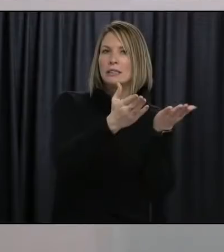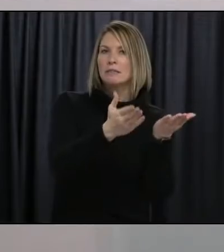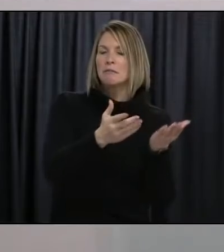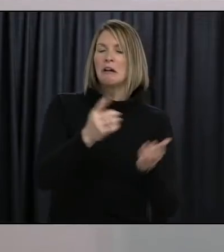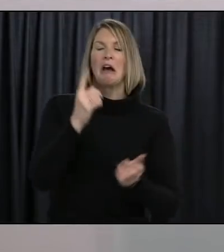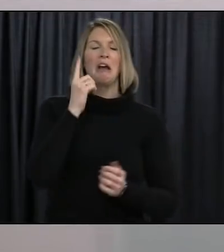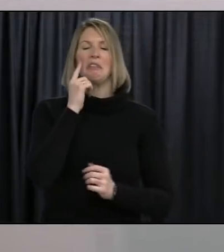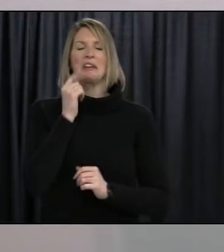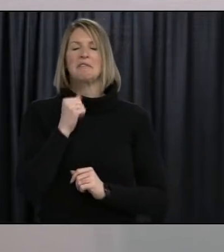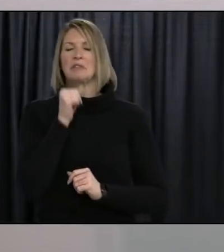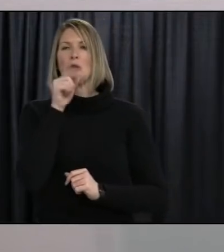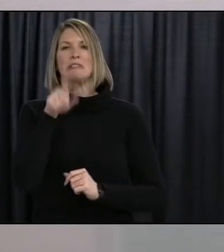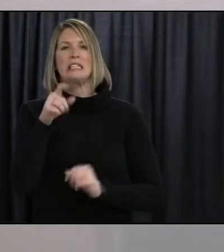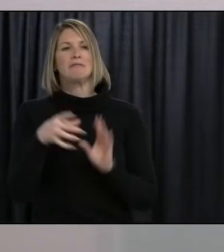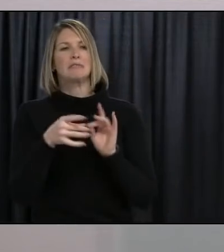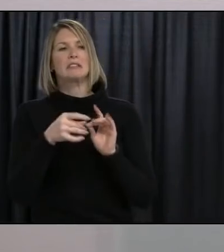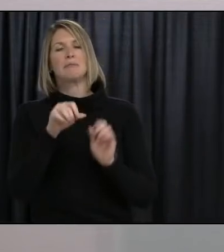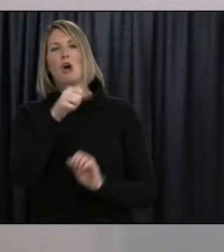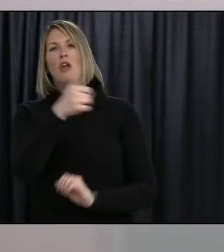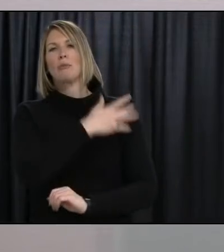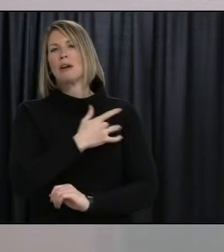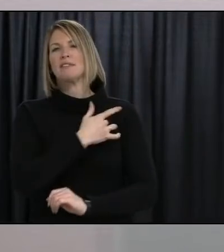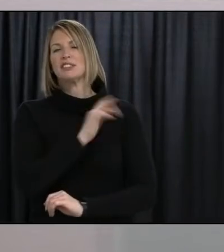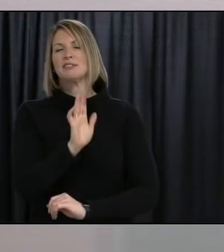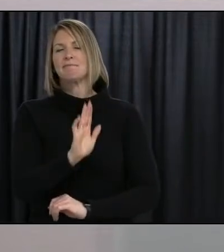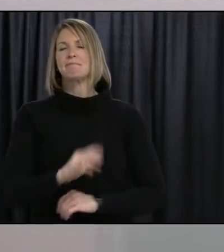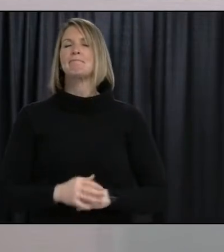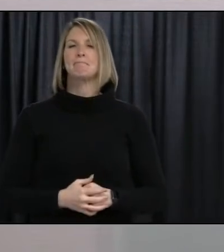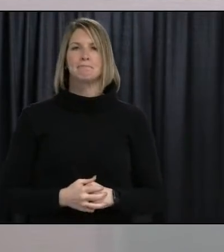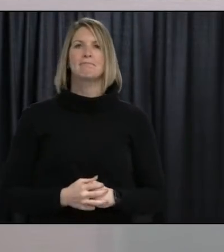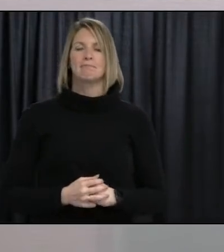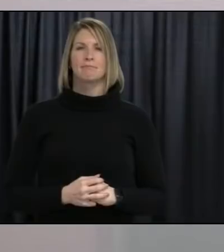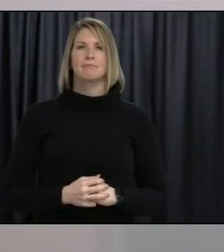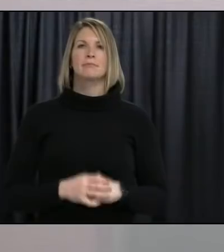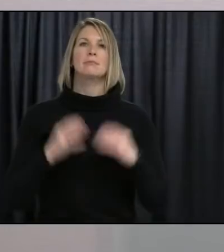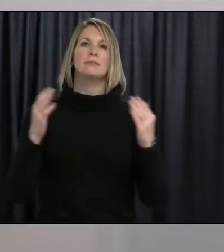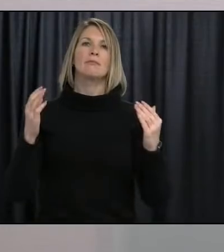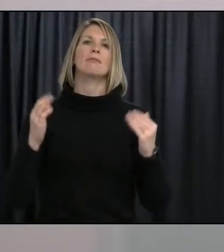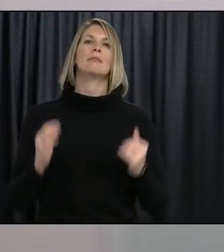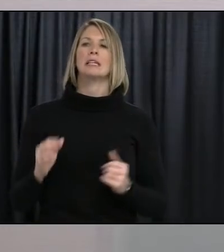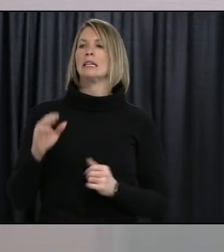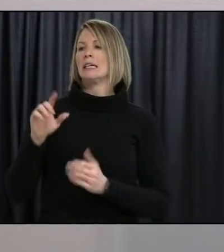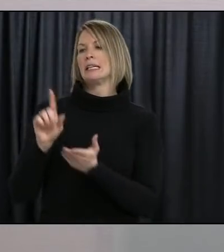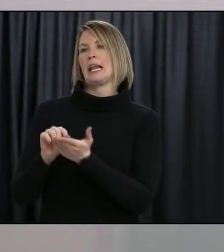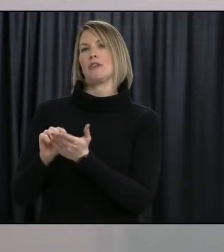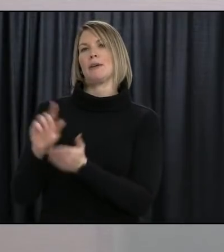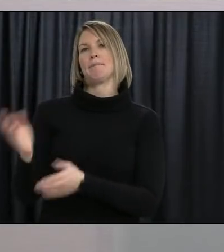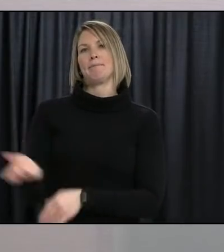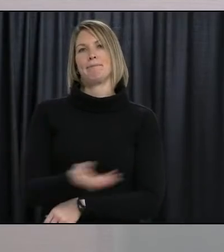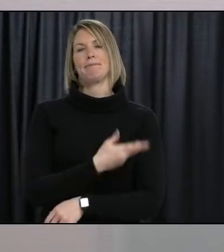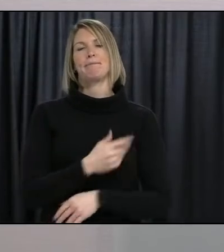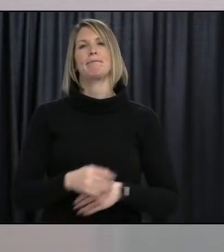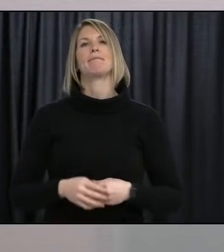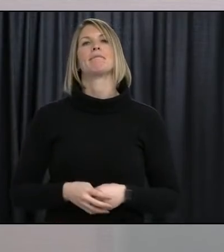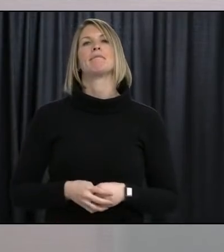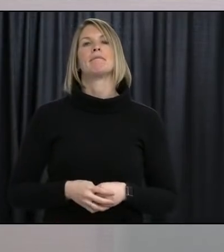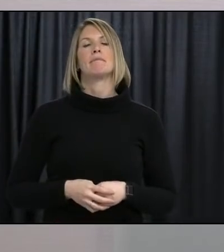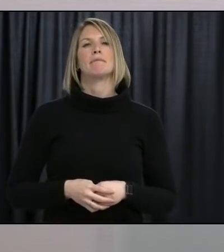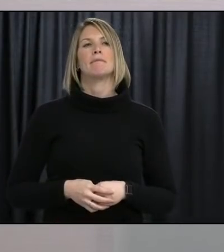Thank you. Our next questions are from Barb Sweet with The Telegram. Please go ahead.